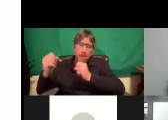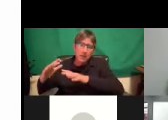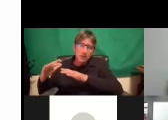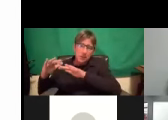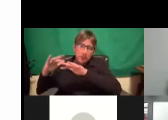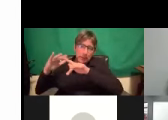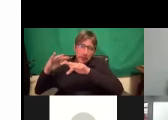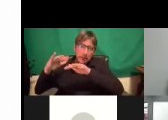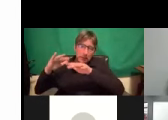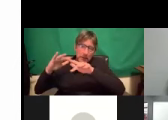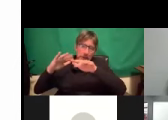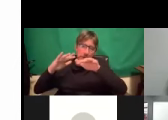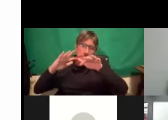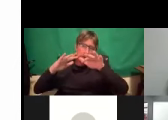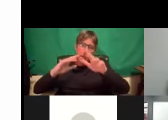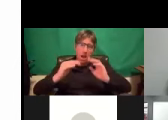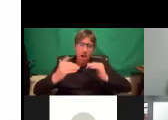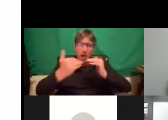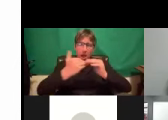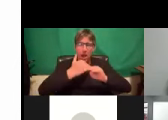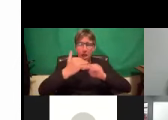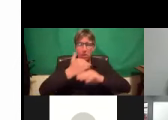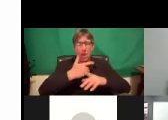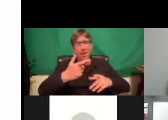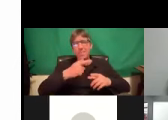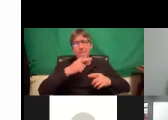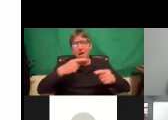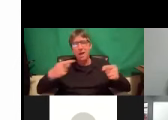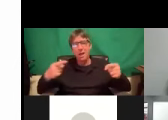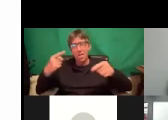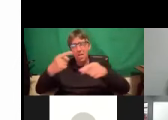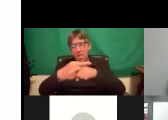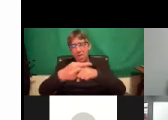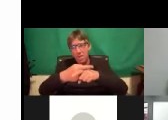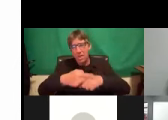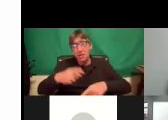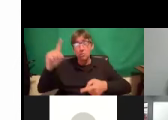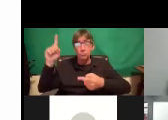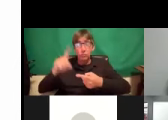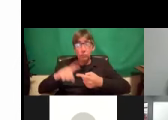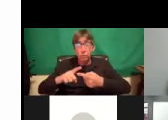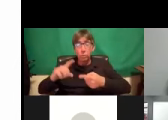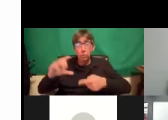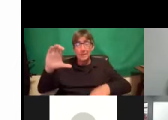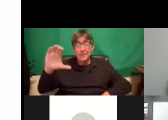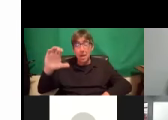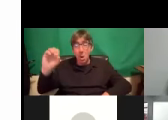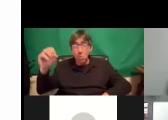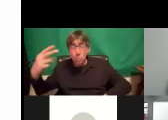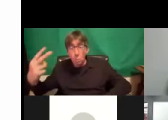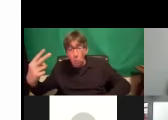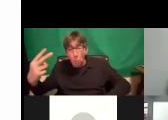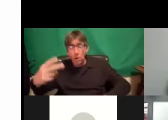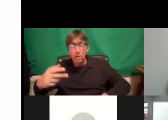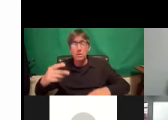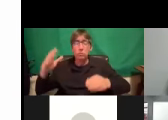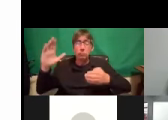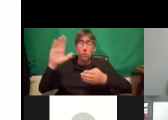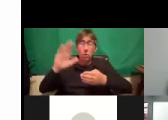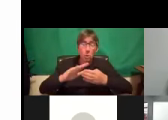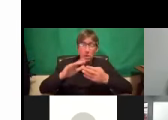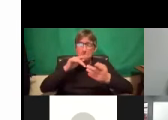the state policy of trying to reduce carbon emissions and increase use of public transportation.